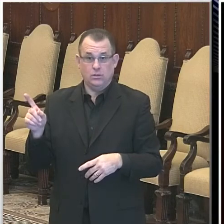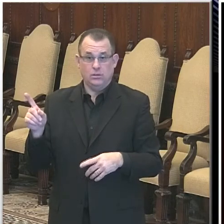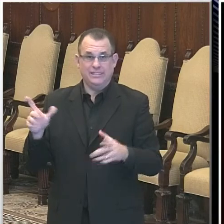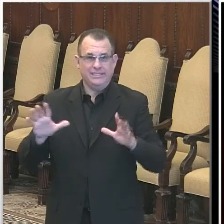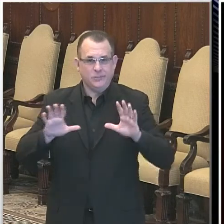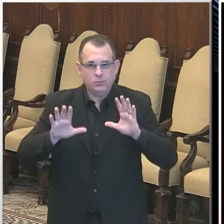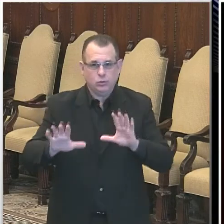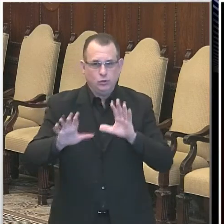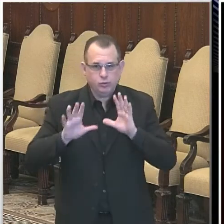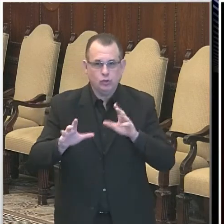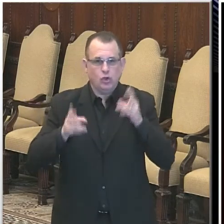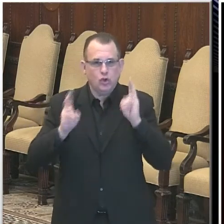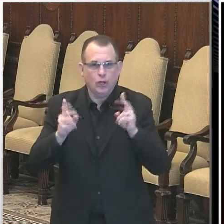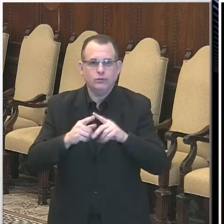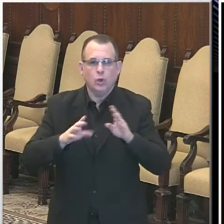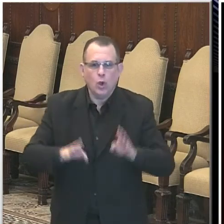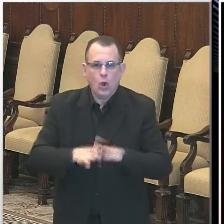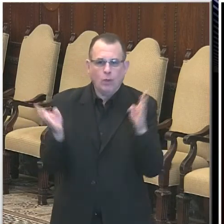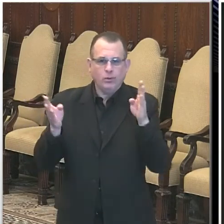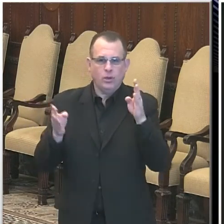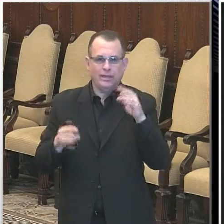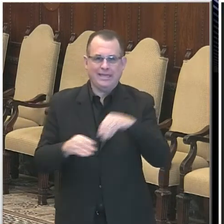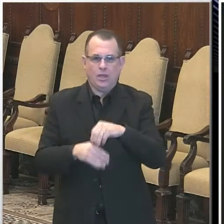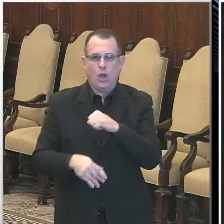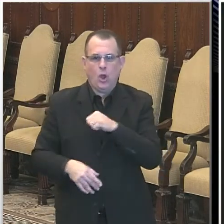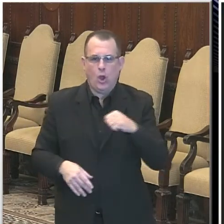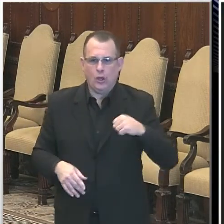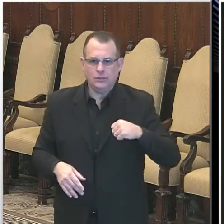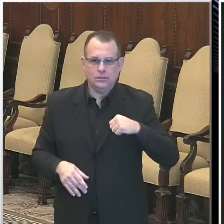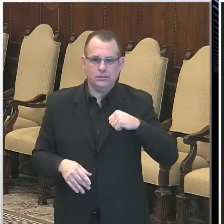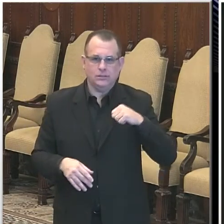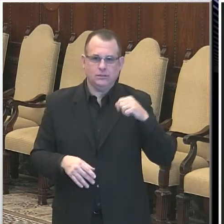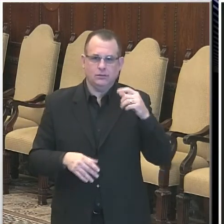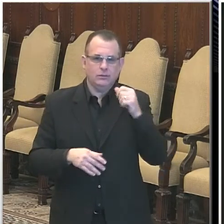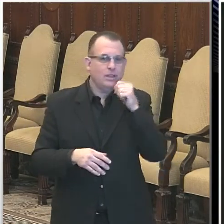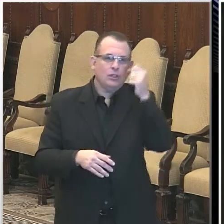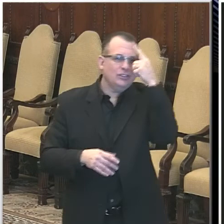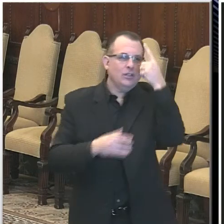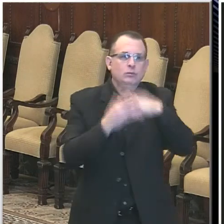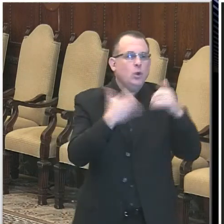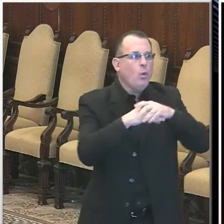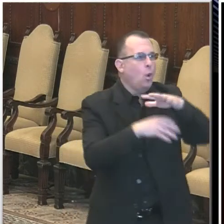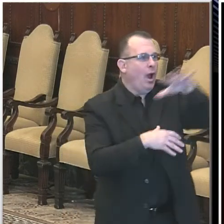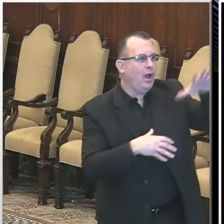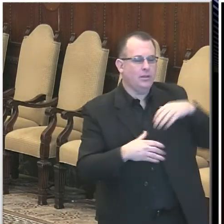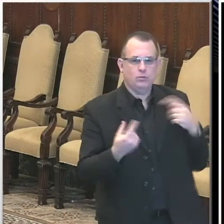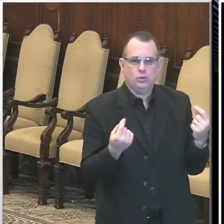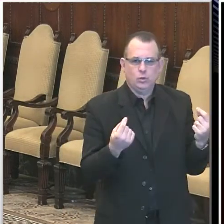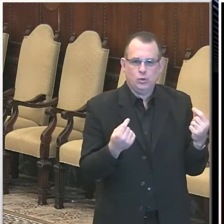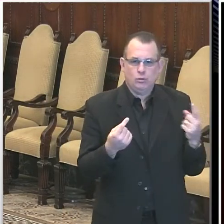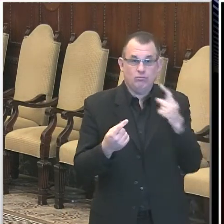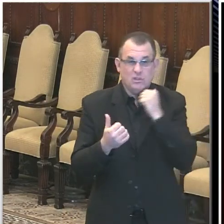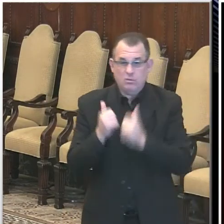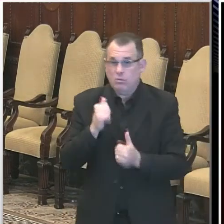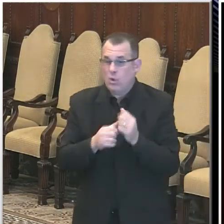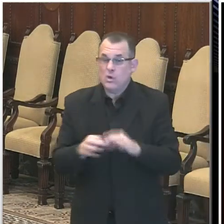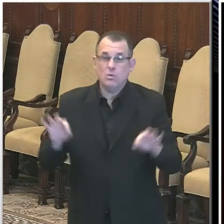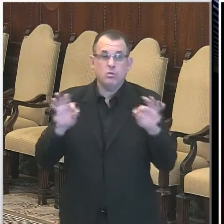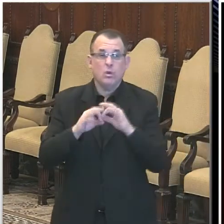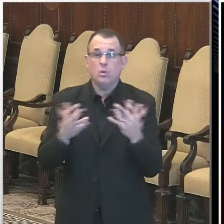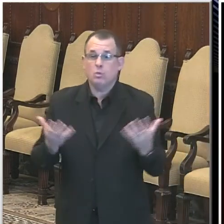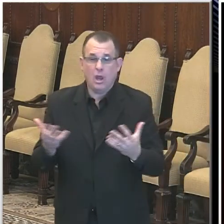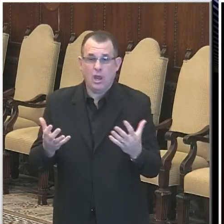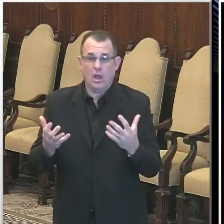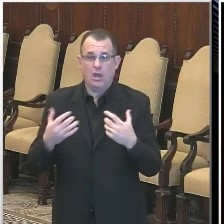September and maybe double what we're dealing with now. So I think the most important thing is to follow the science and listen to the